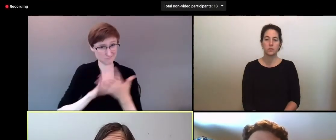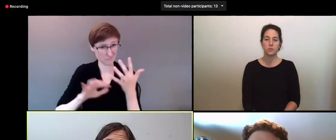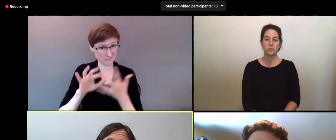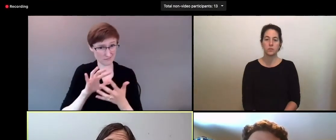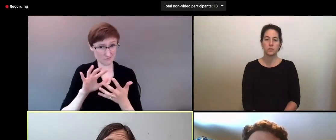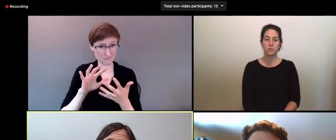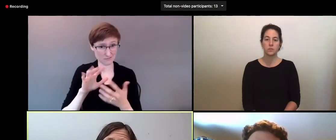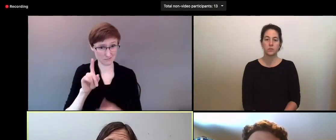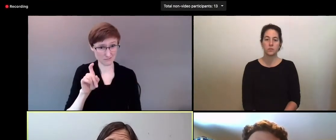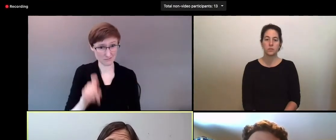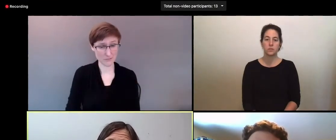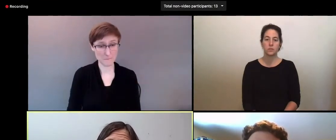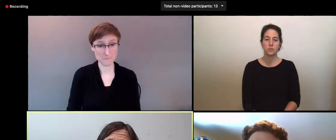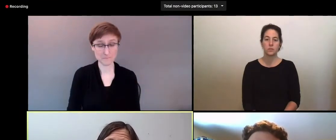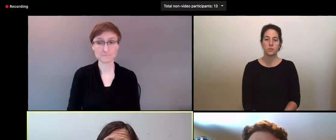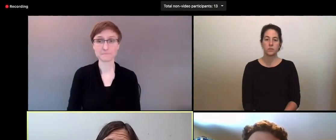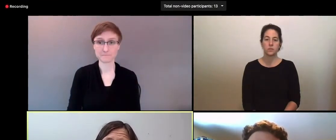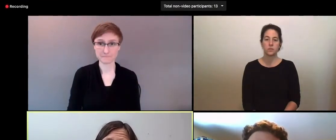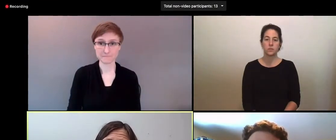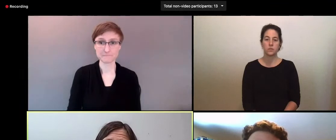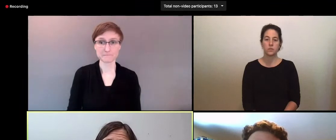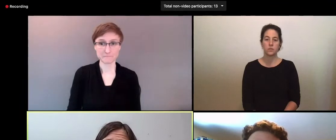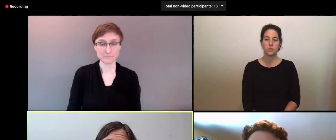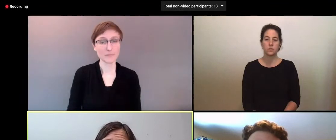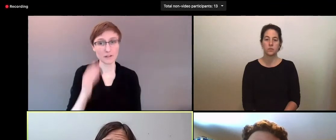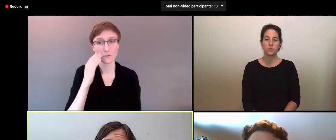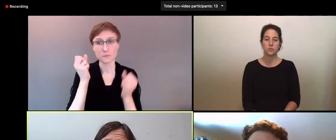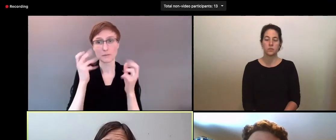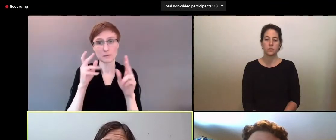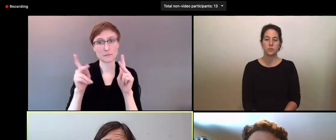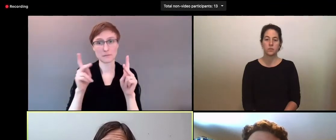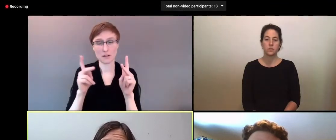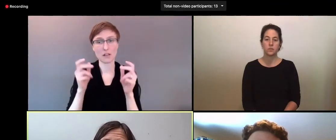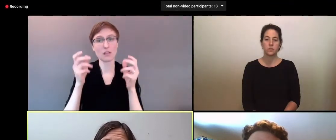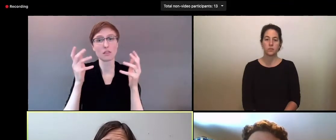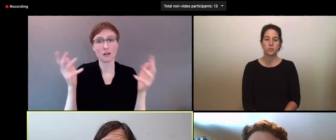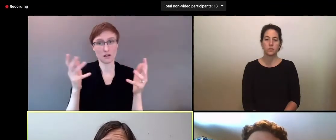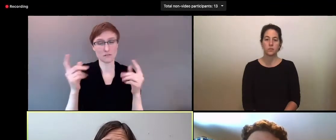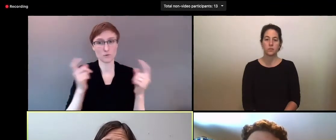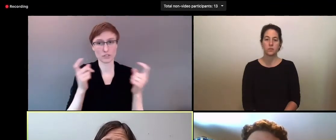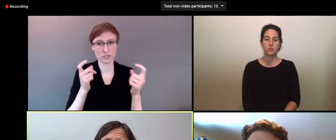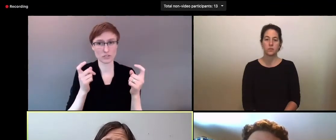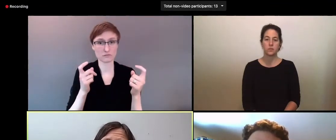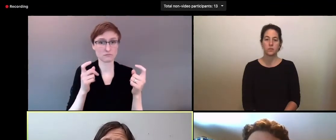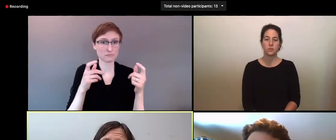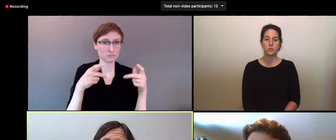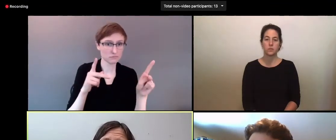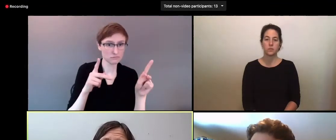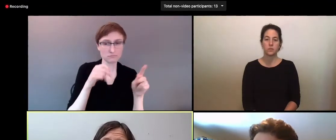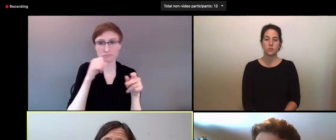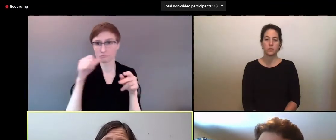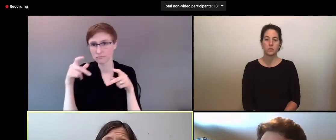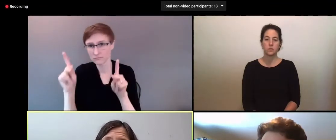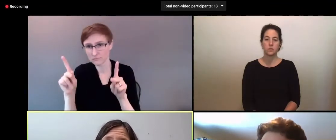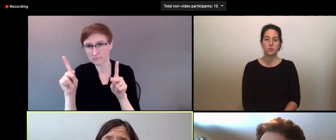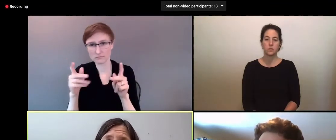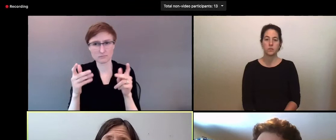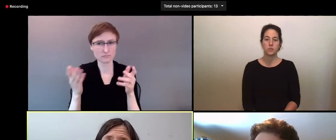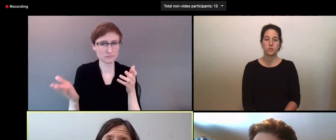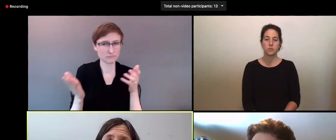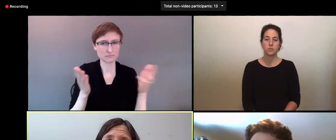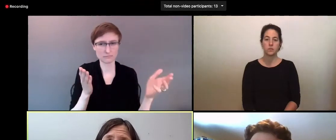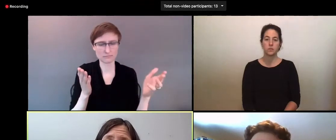I do acknowledge absolutely that there are a lot of questions about what's allowed, what's not allowed. It's why I